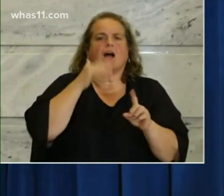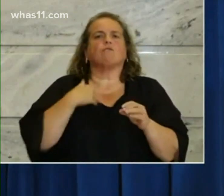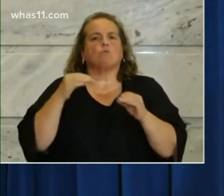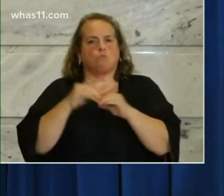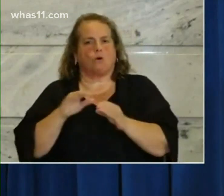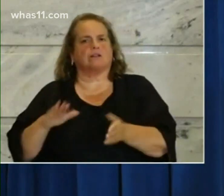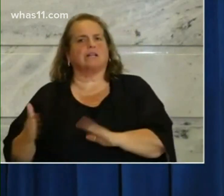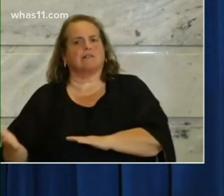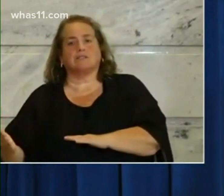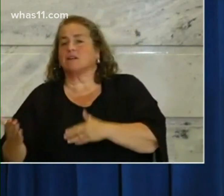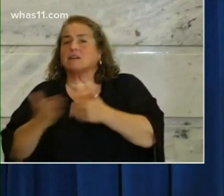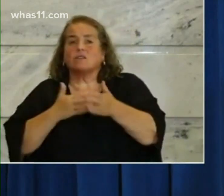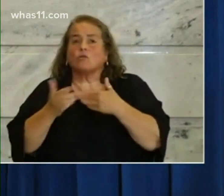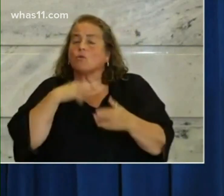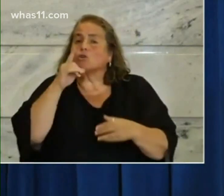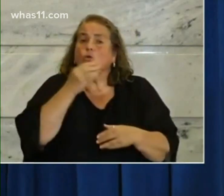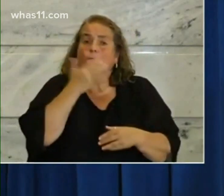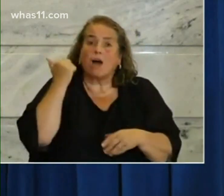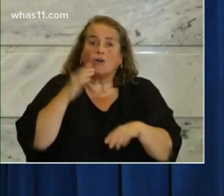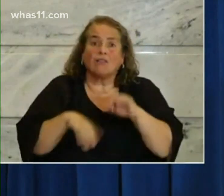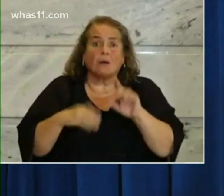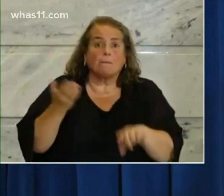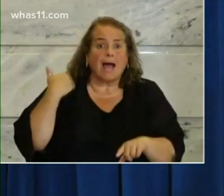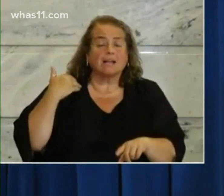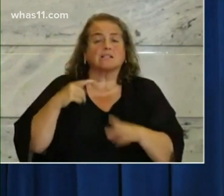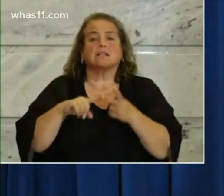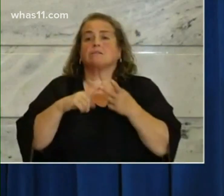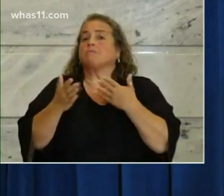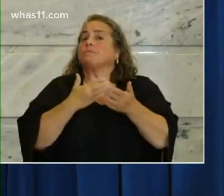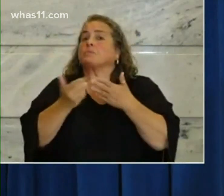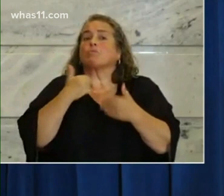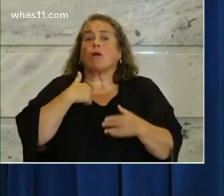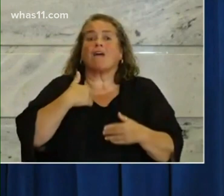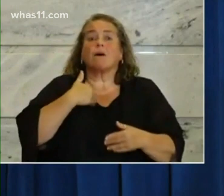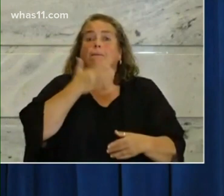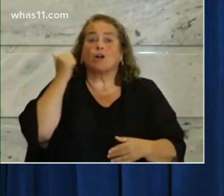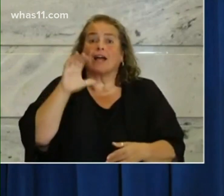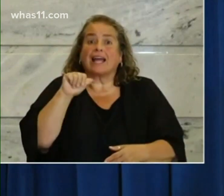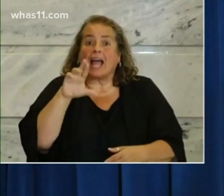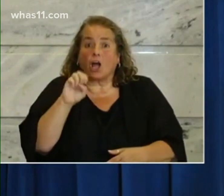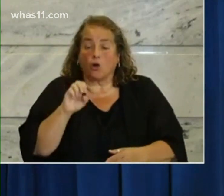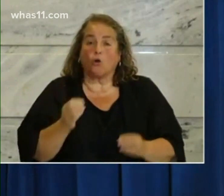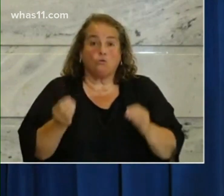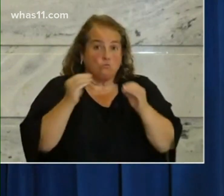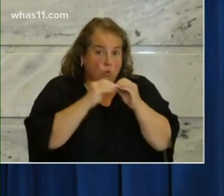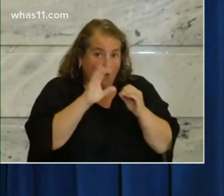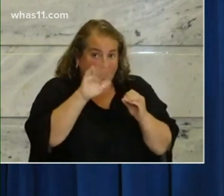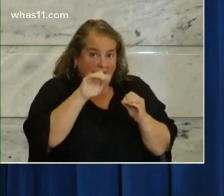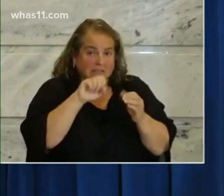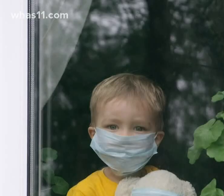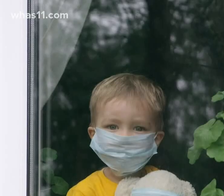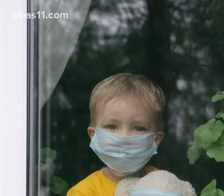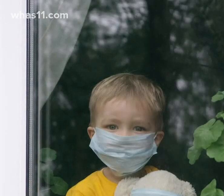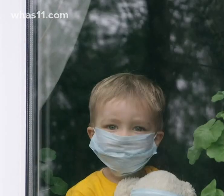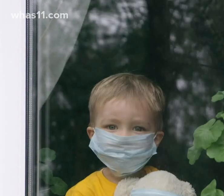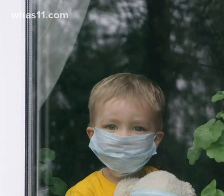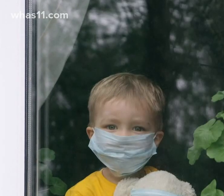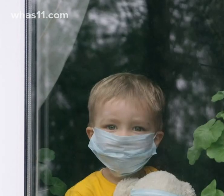than we did in the past, even if we have better care than we do in the past, more cases result in more loss of life.